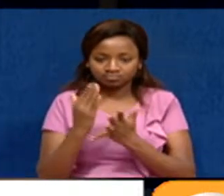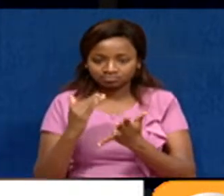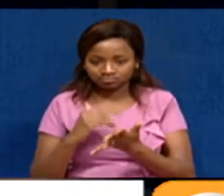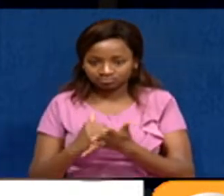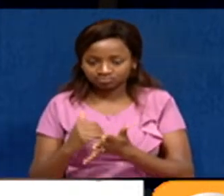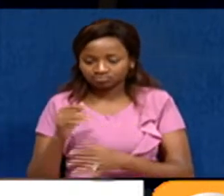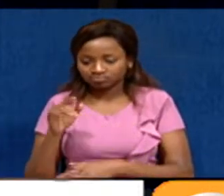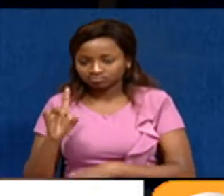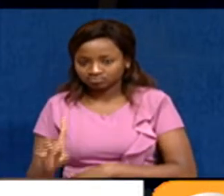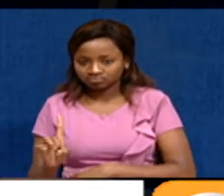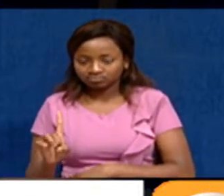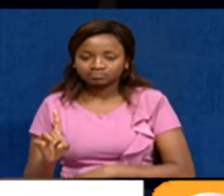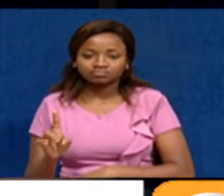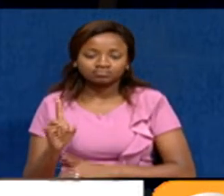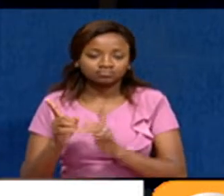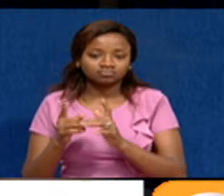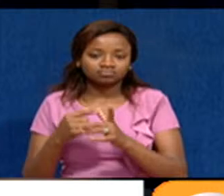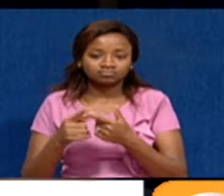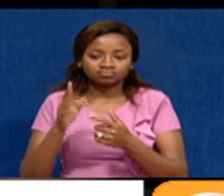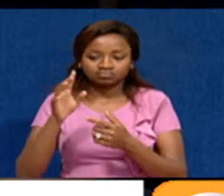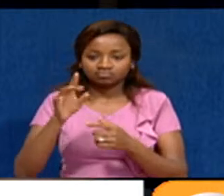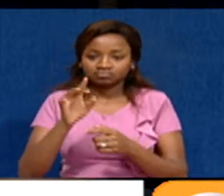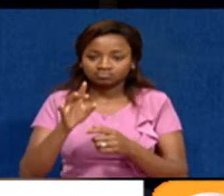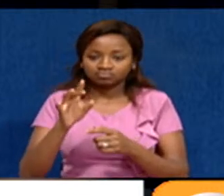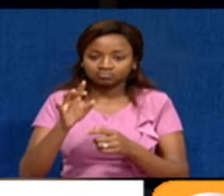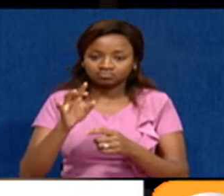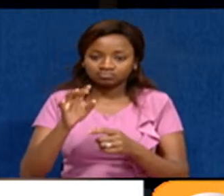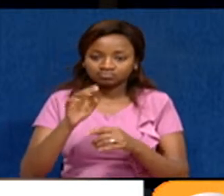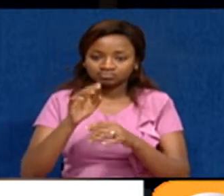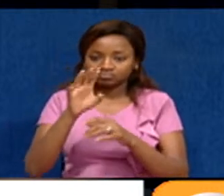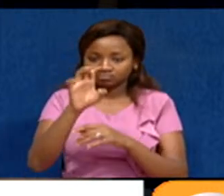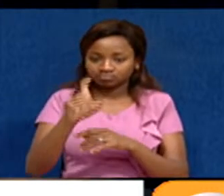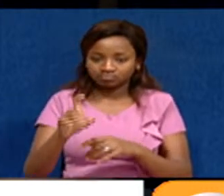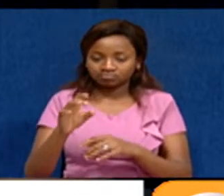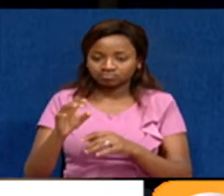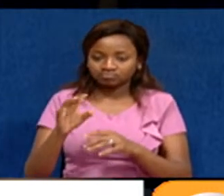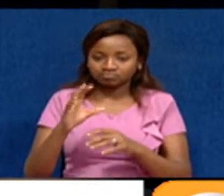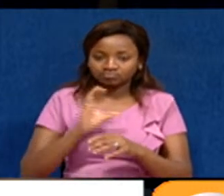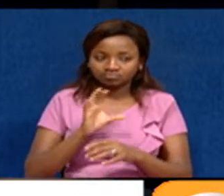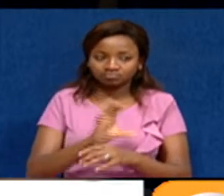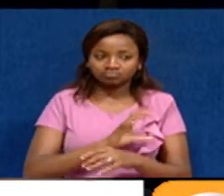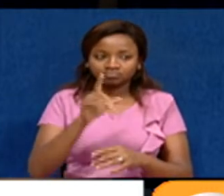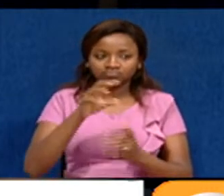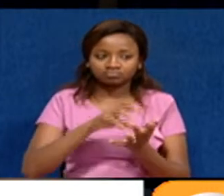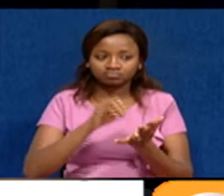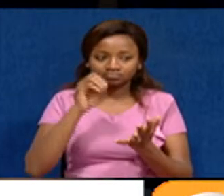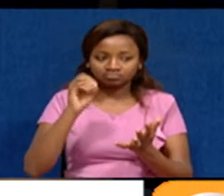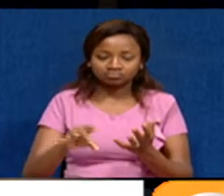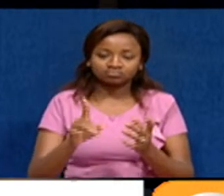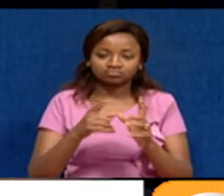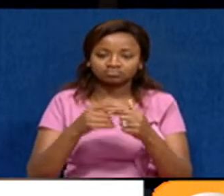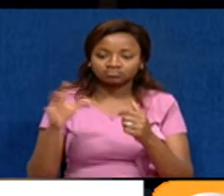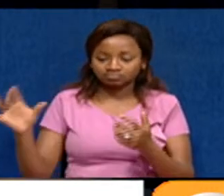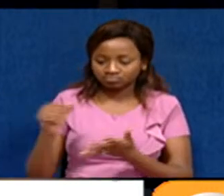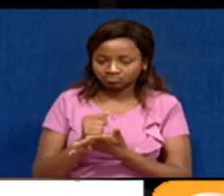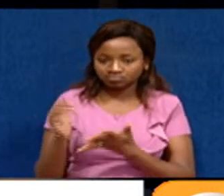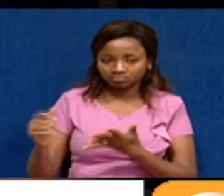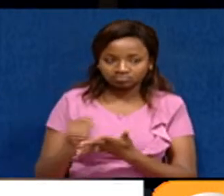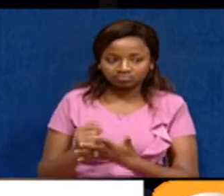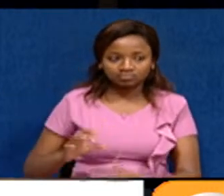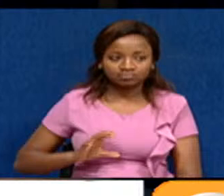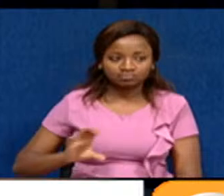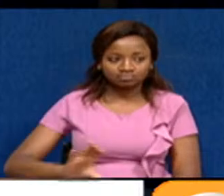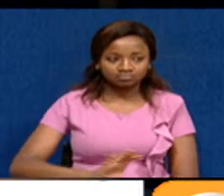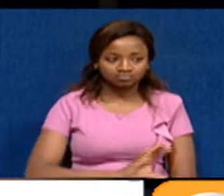and disbanded the National Executive Committee of Football Kenya and appointed a caretaker